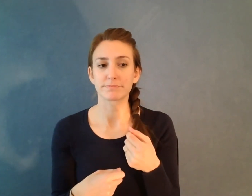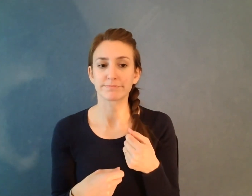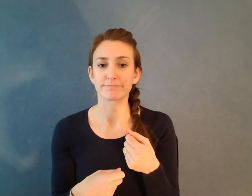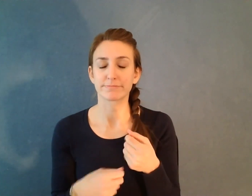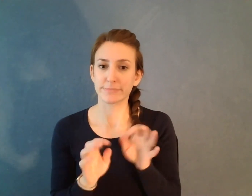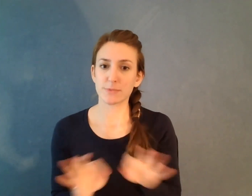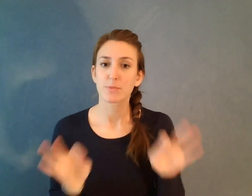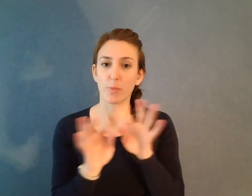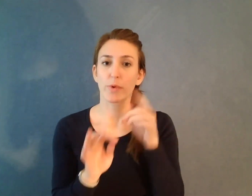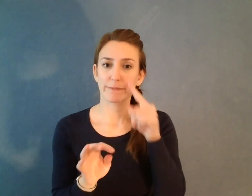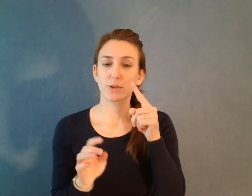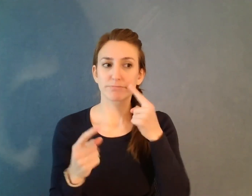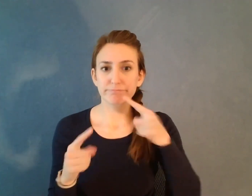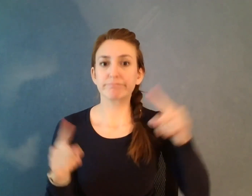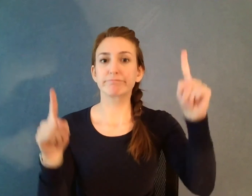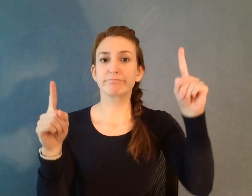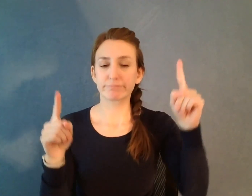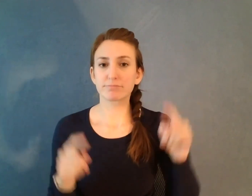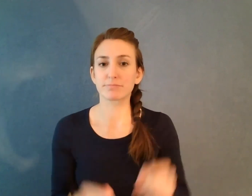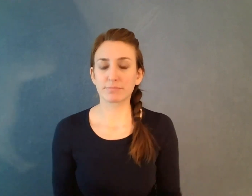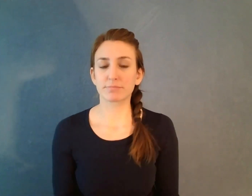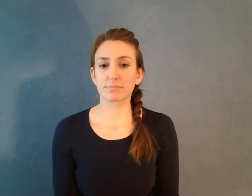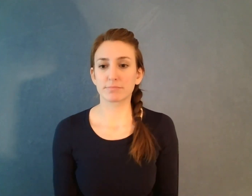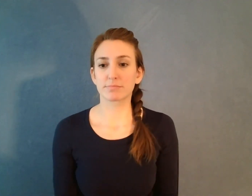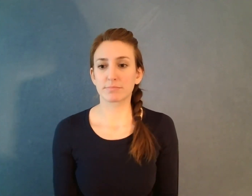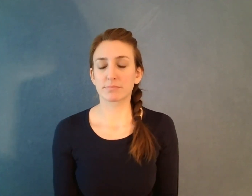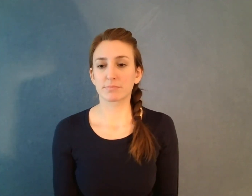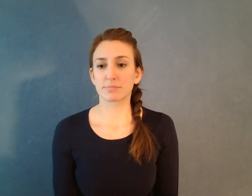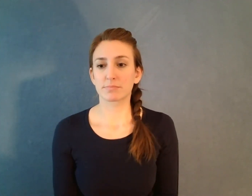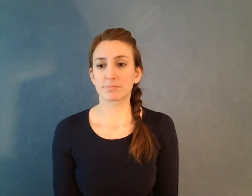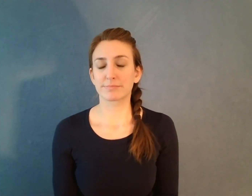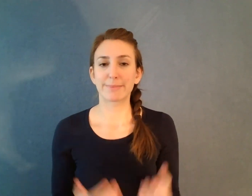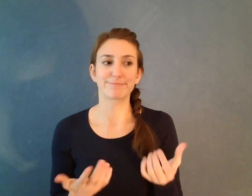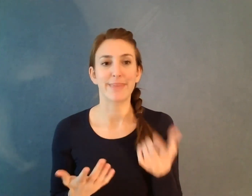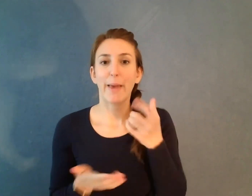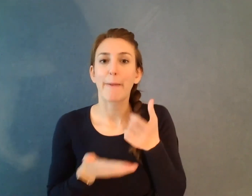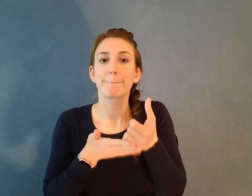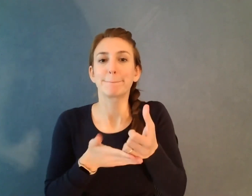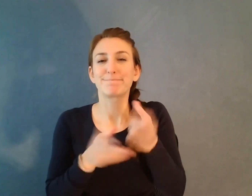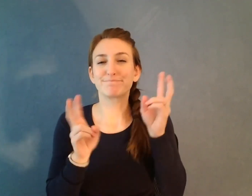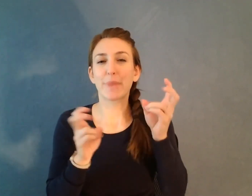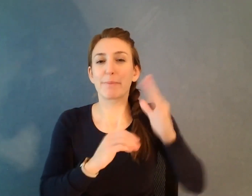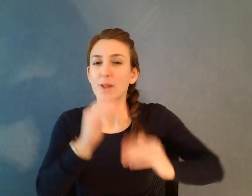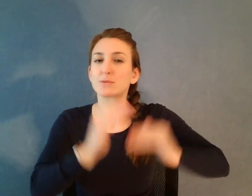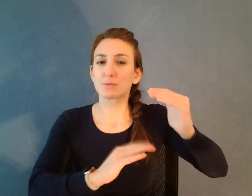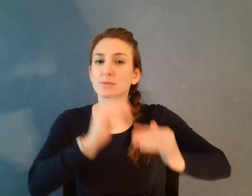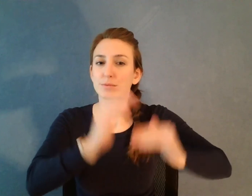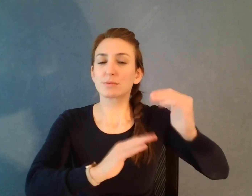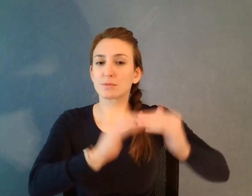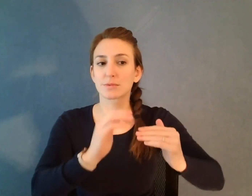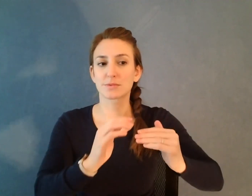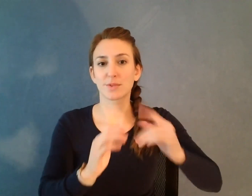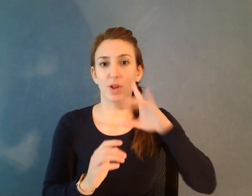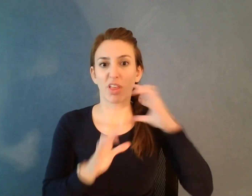to really build instead of attacking, all the time and trying to